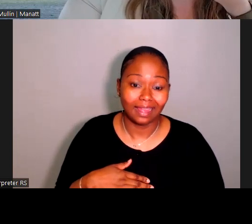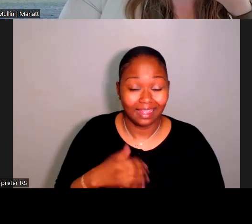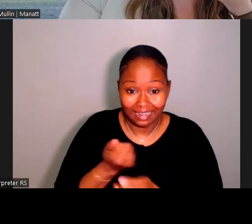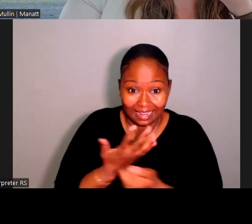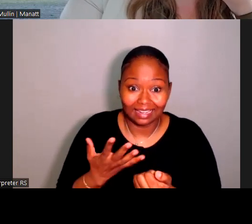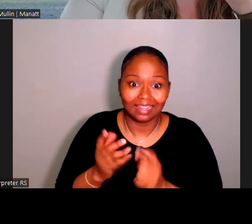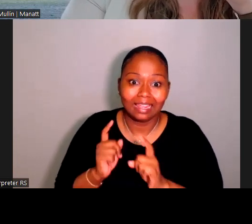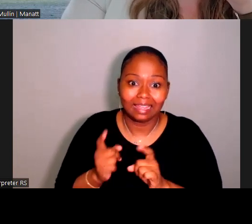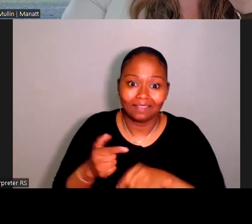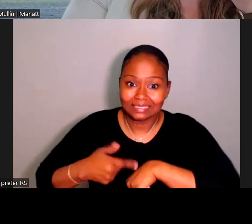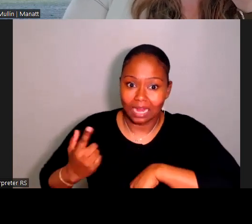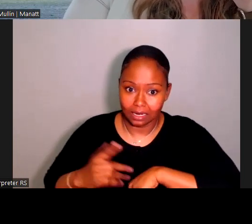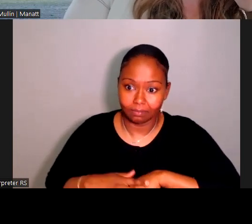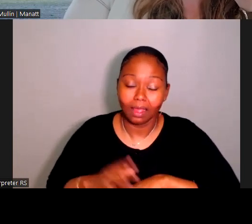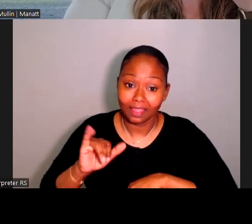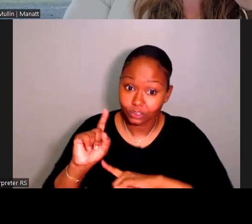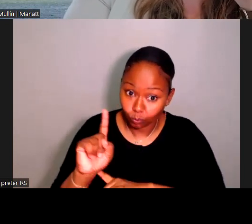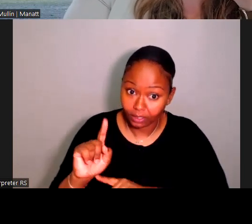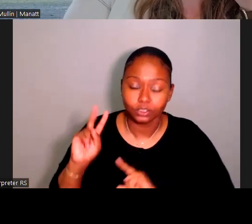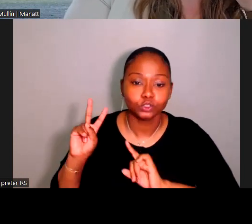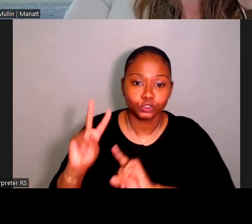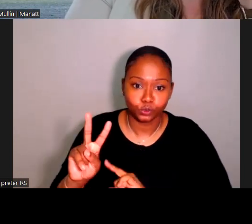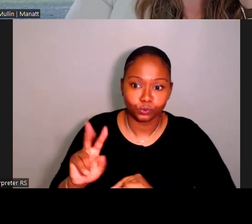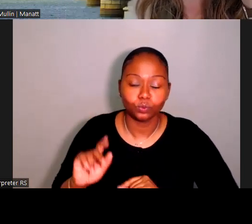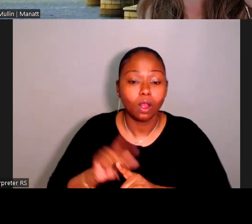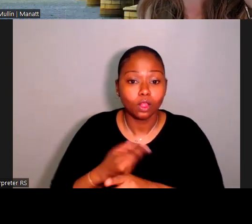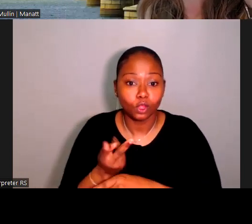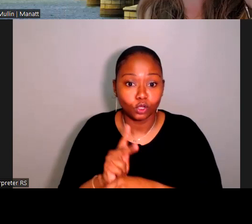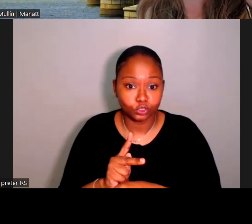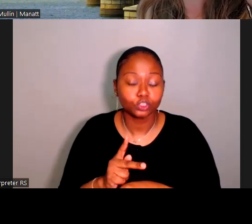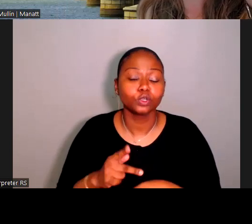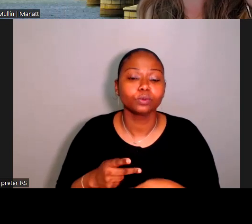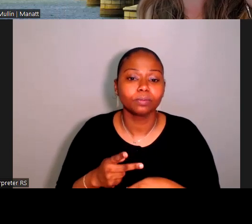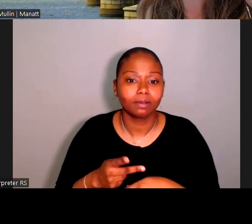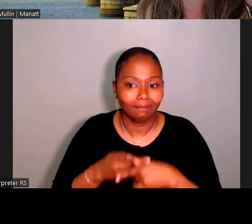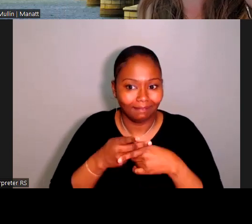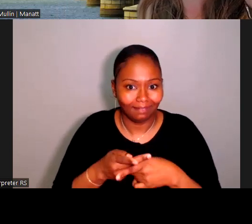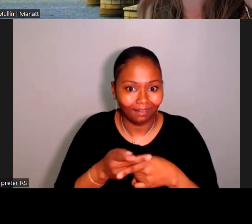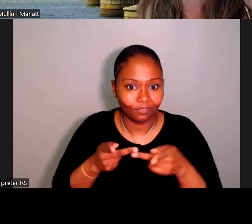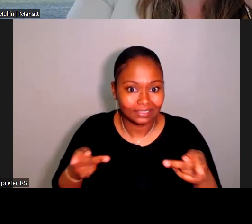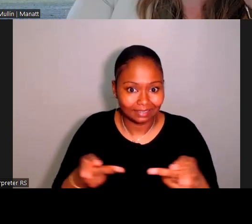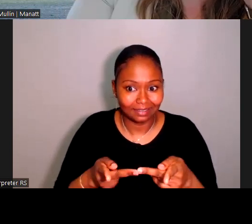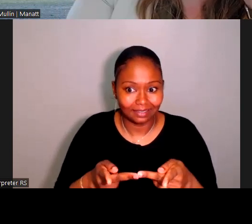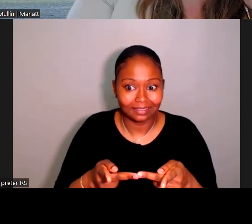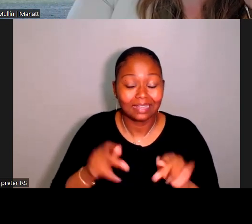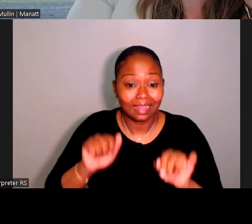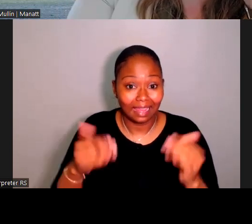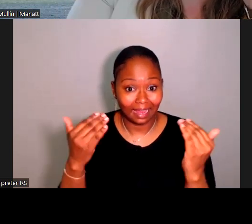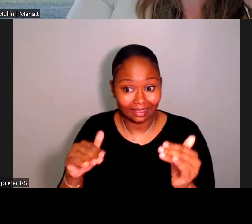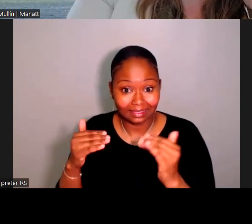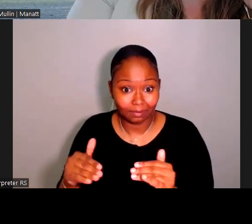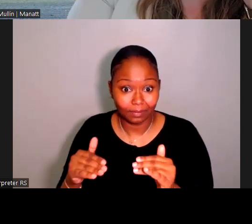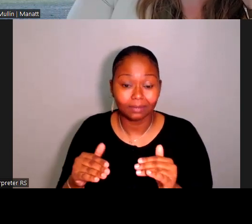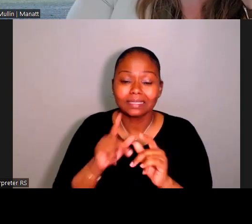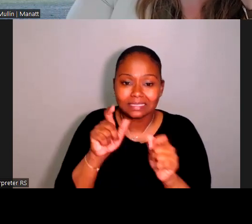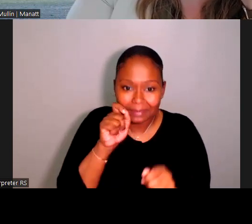So that's one. Two, long-term care visitors may limit visits to specific locations within the facility,